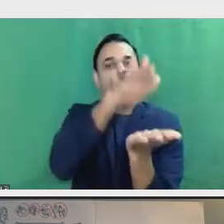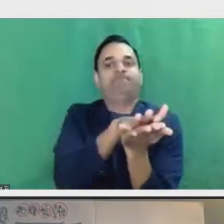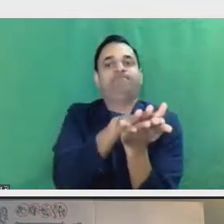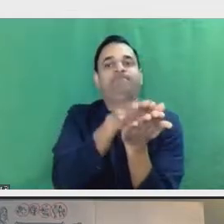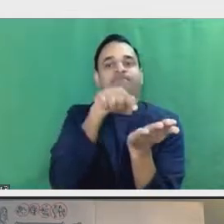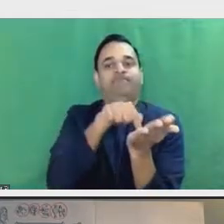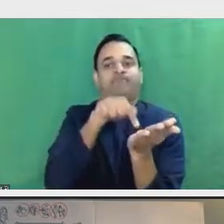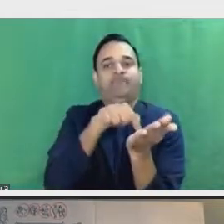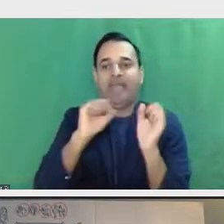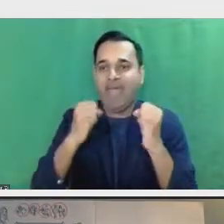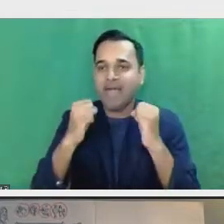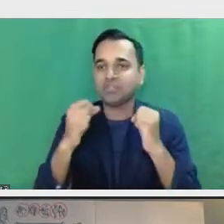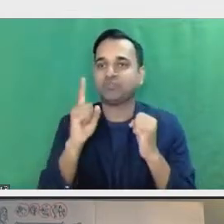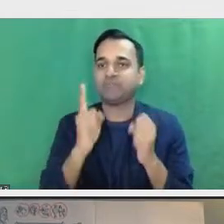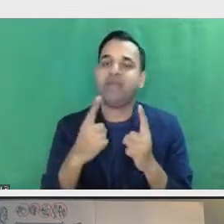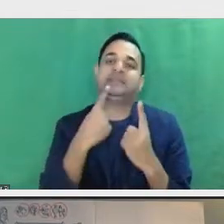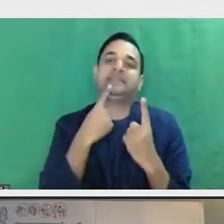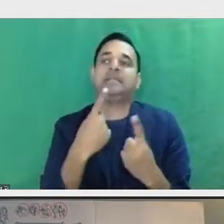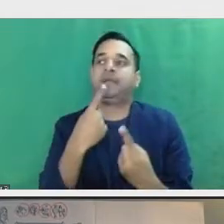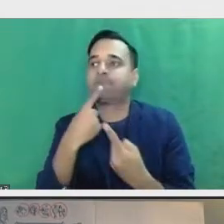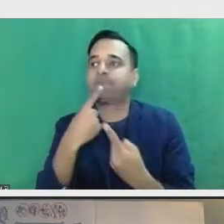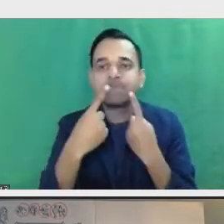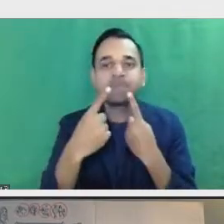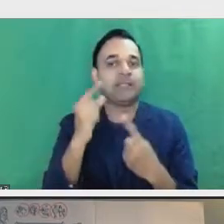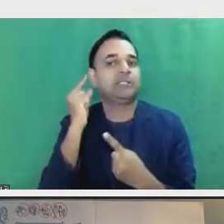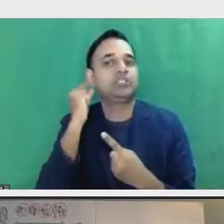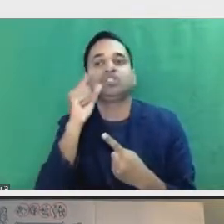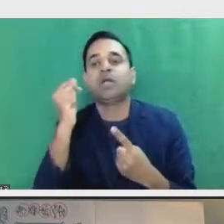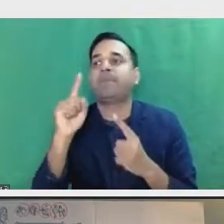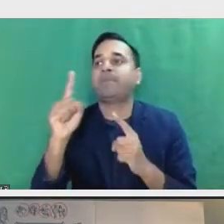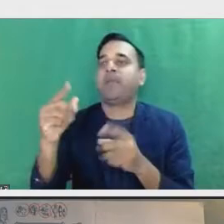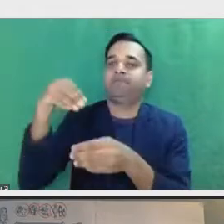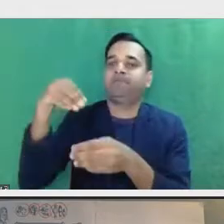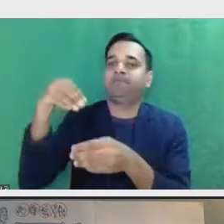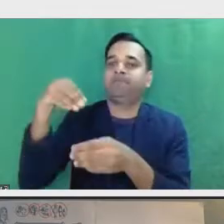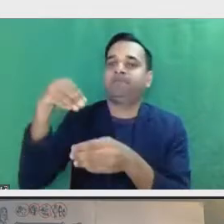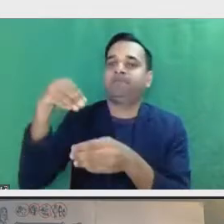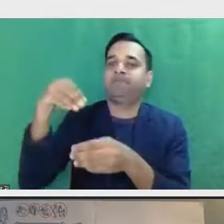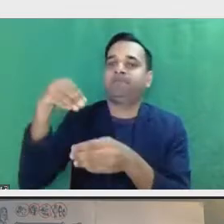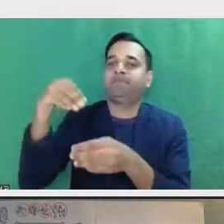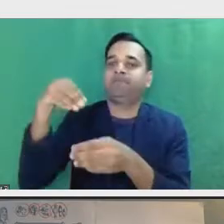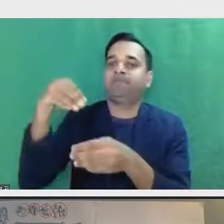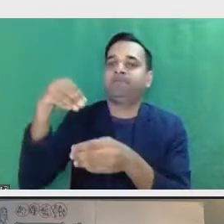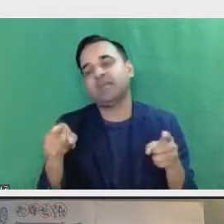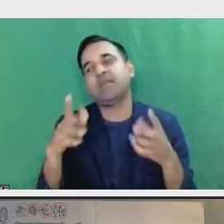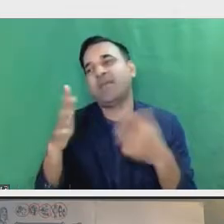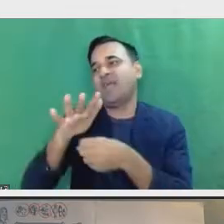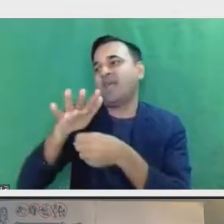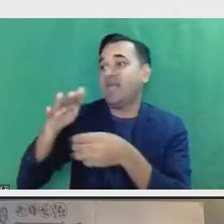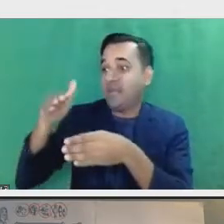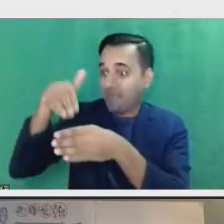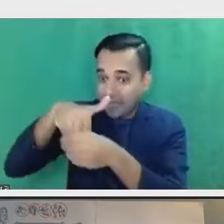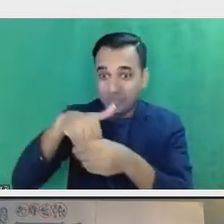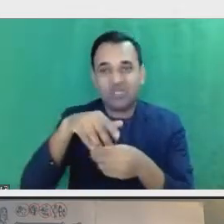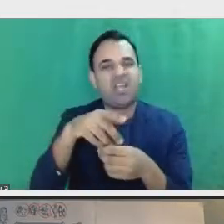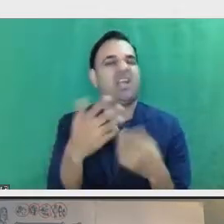also linked up with financial assistance. You're talking about, you need to also have funds for women,